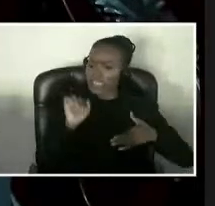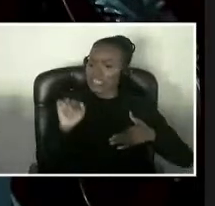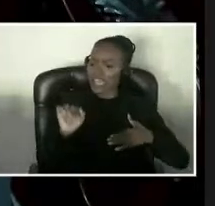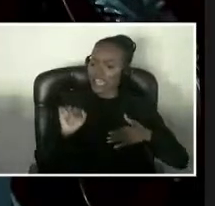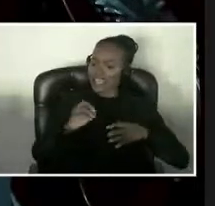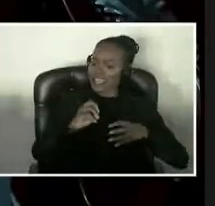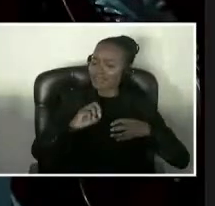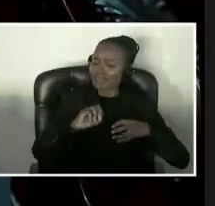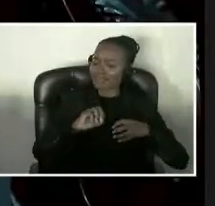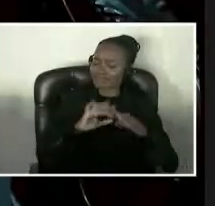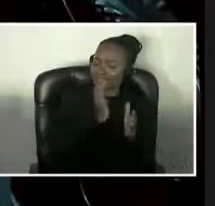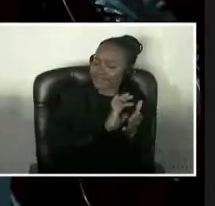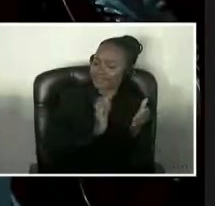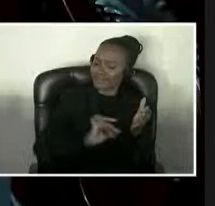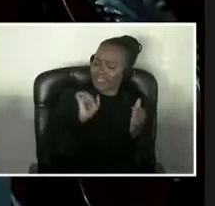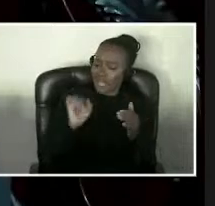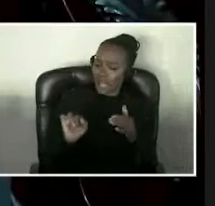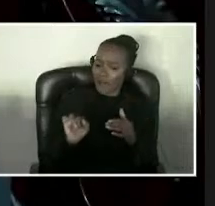is